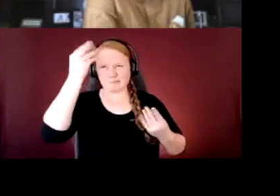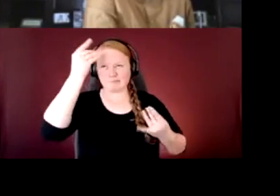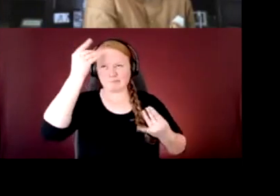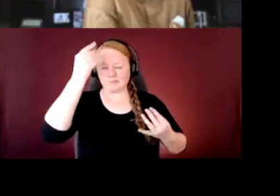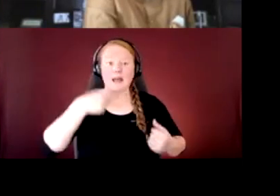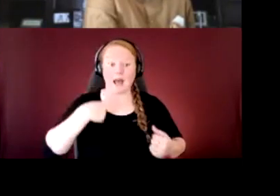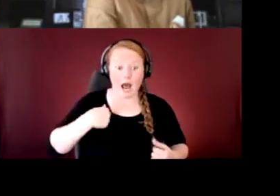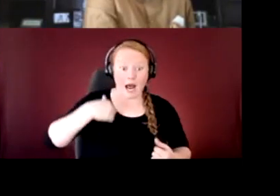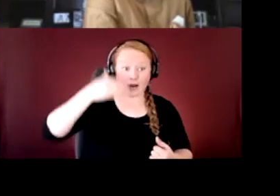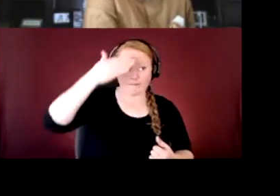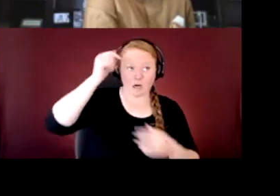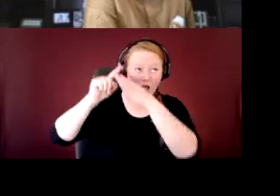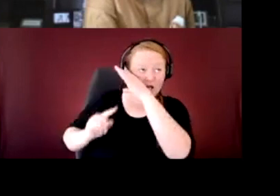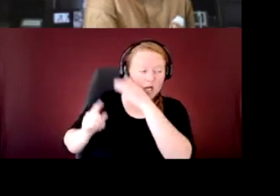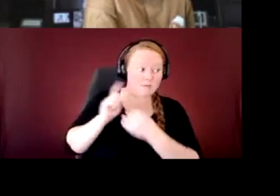that we should?